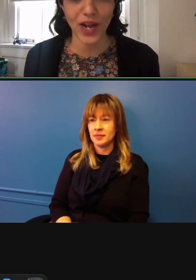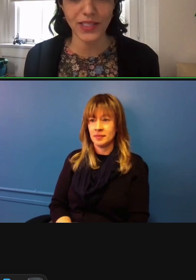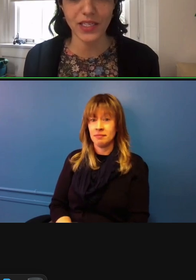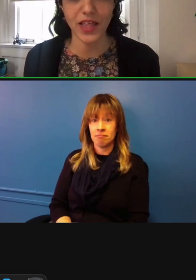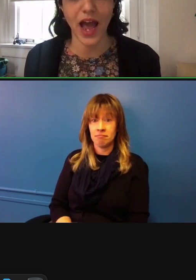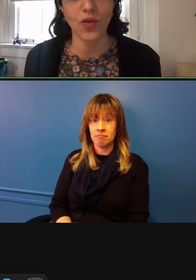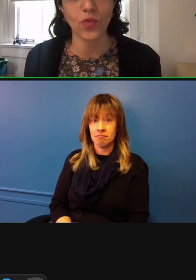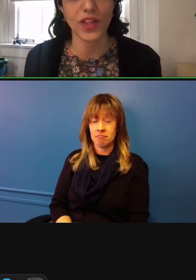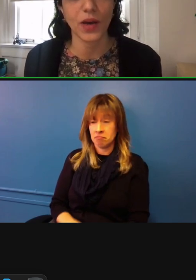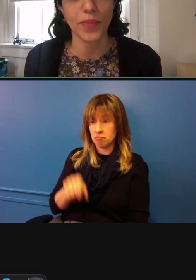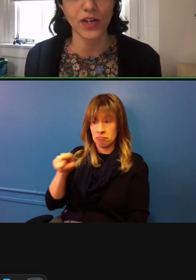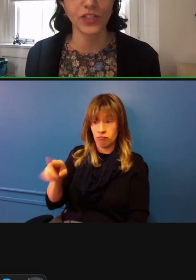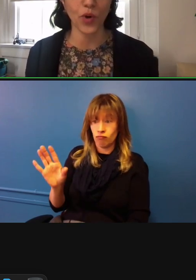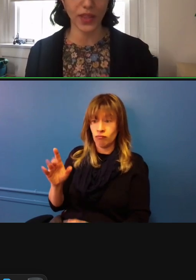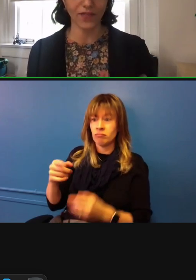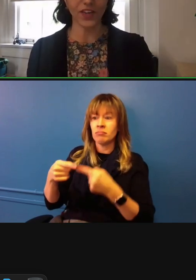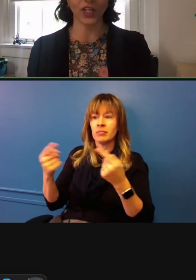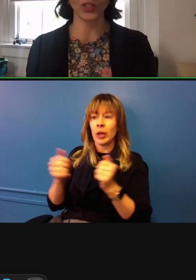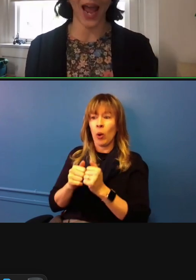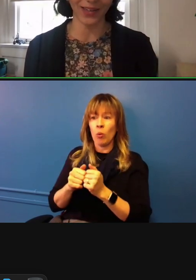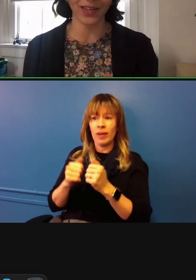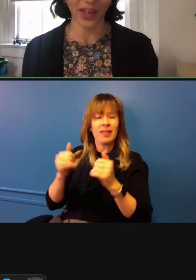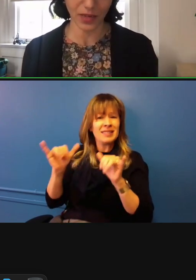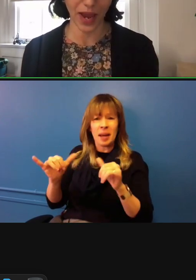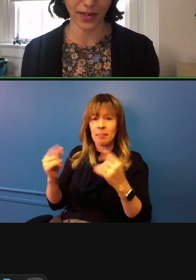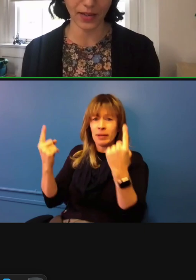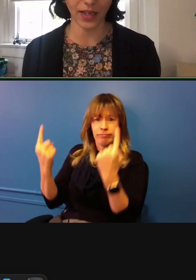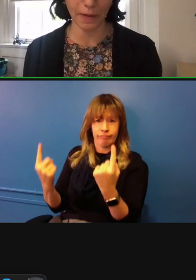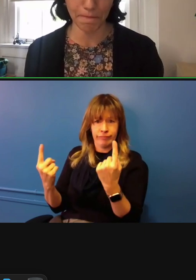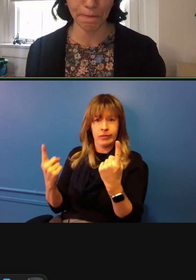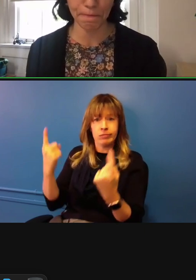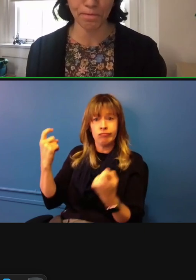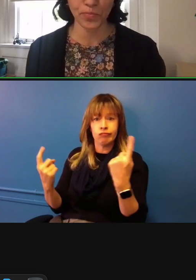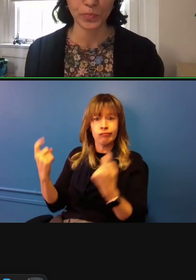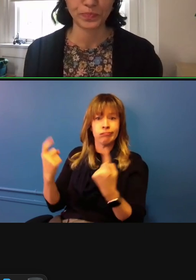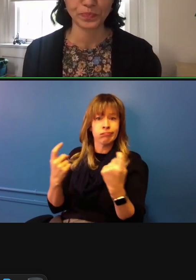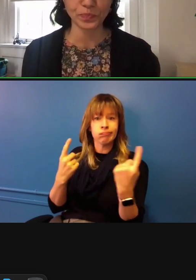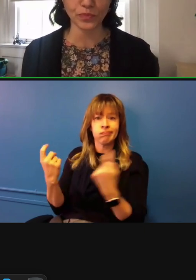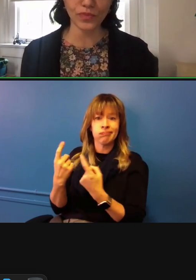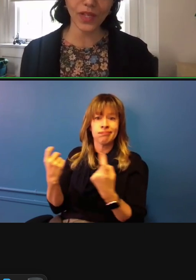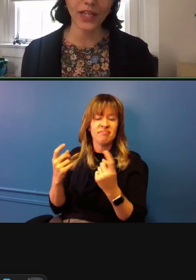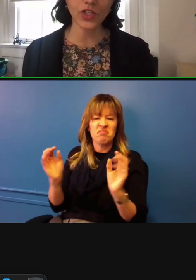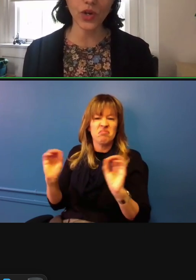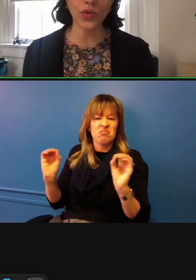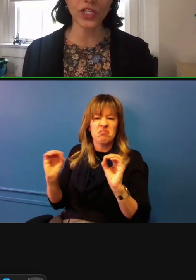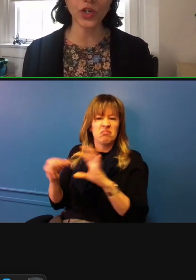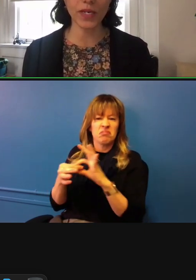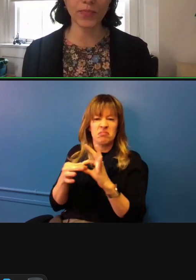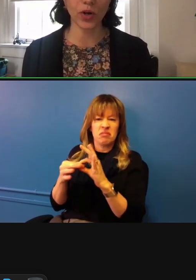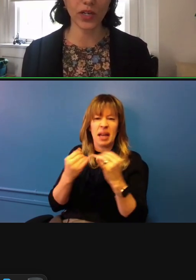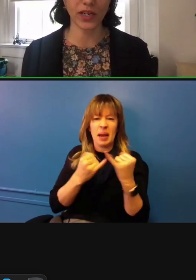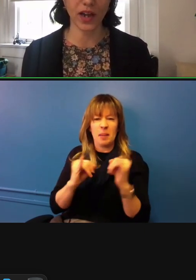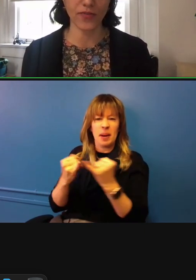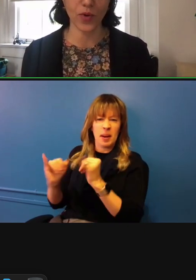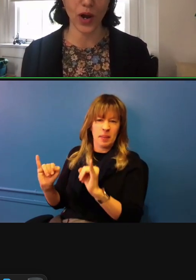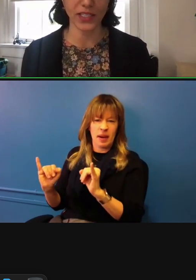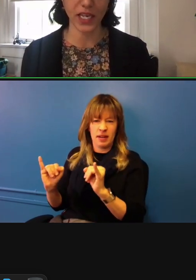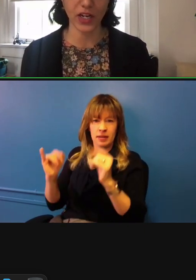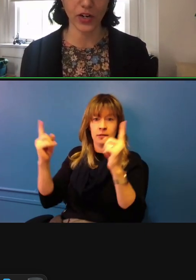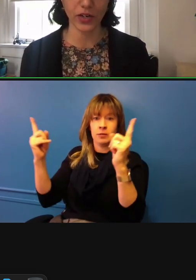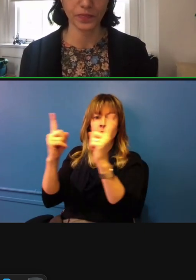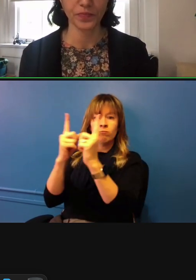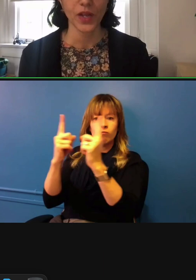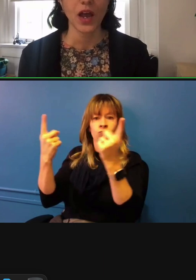and contrasted that with pairs of point-light figures acting independently. And so we showed people in an